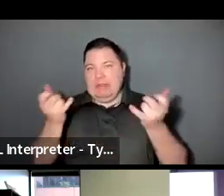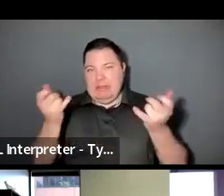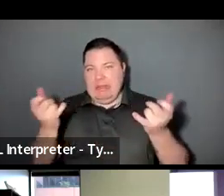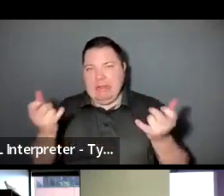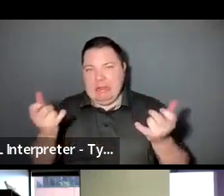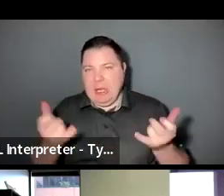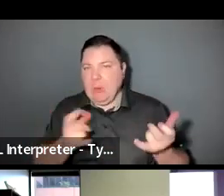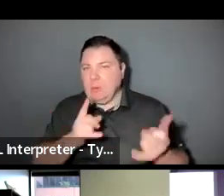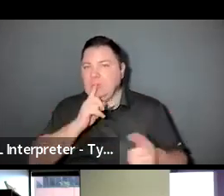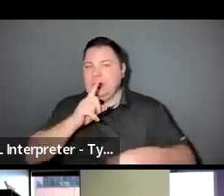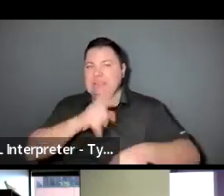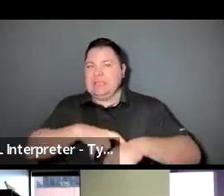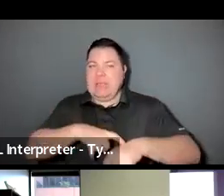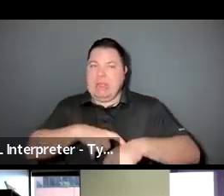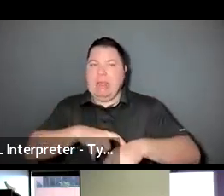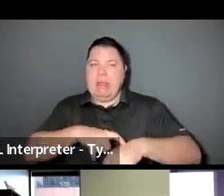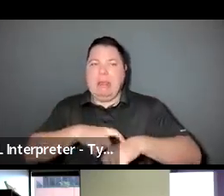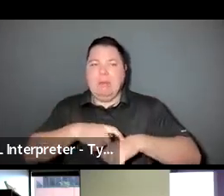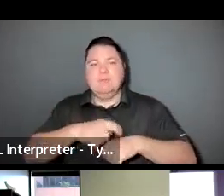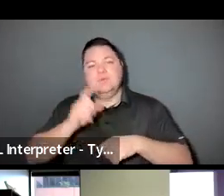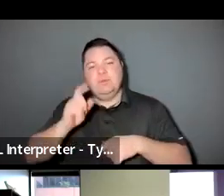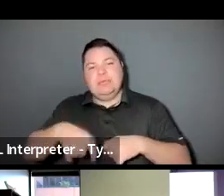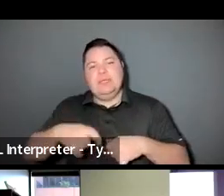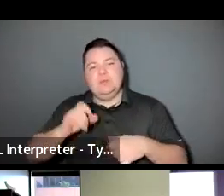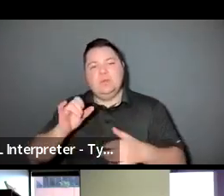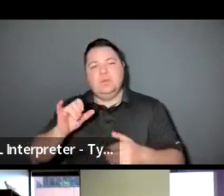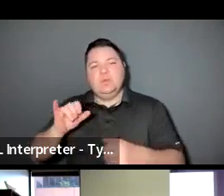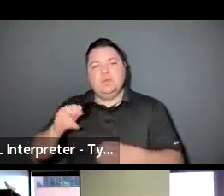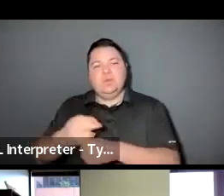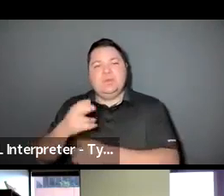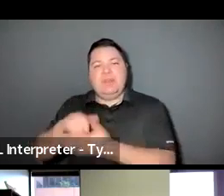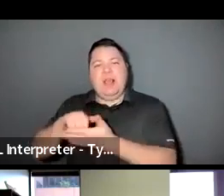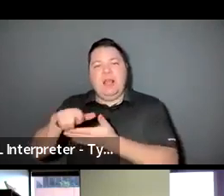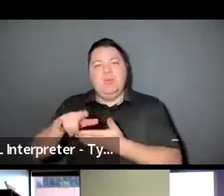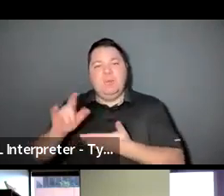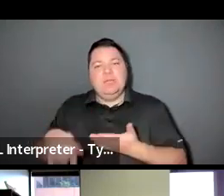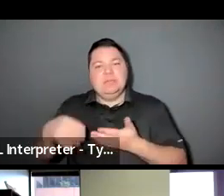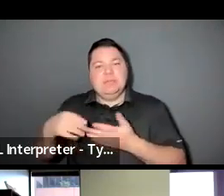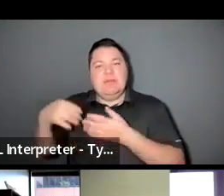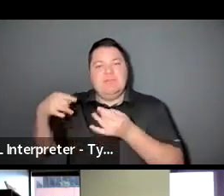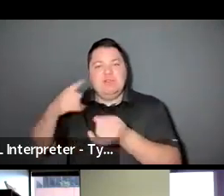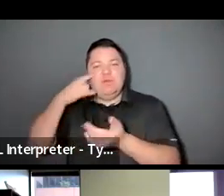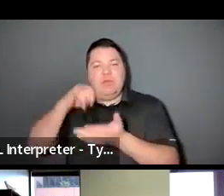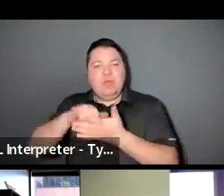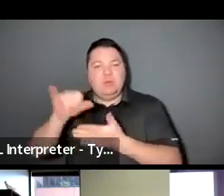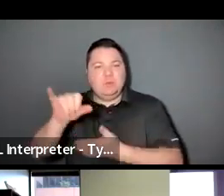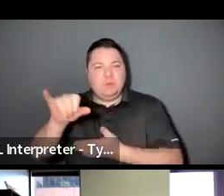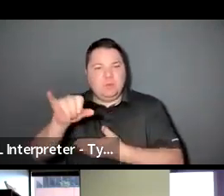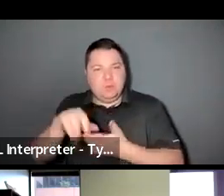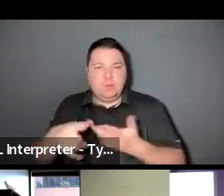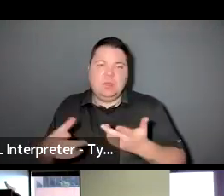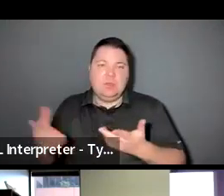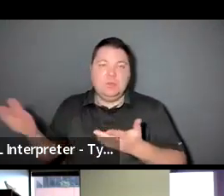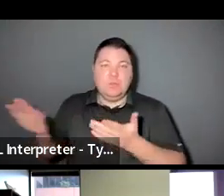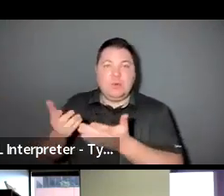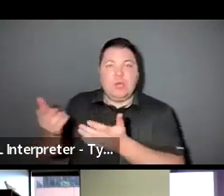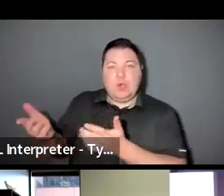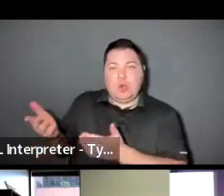time. And so we needed to play that, and we needed to be very efficient with that. And again, bringing her on the